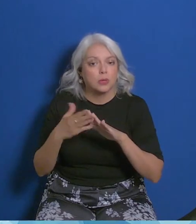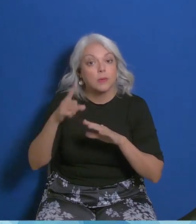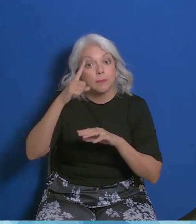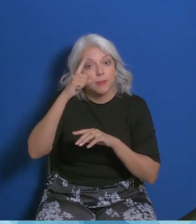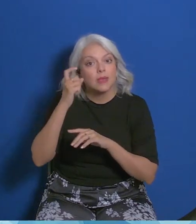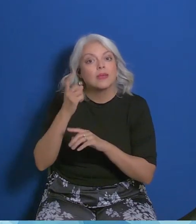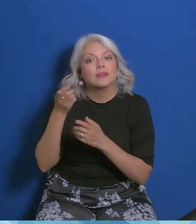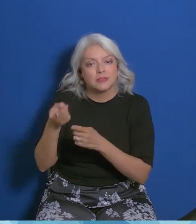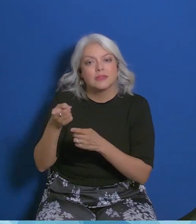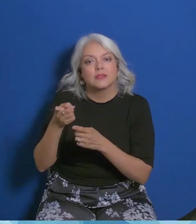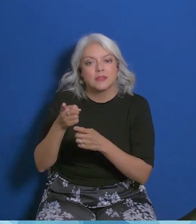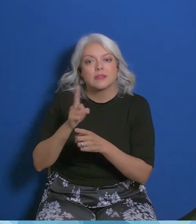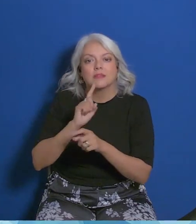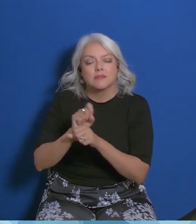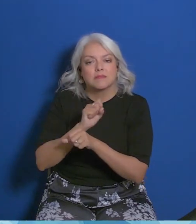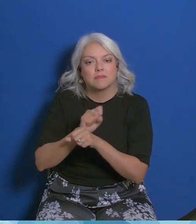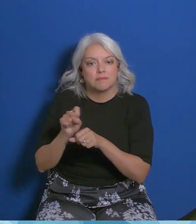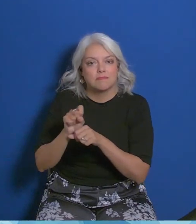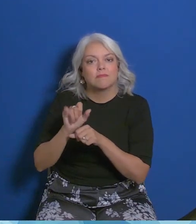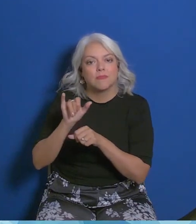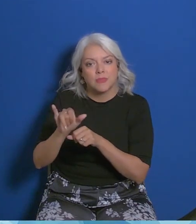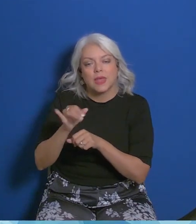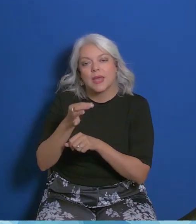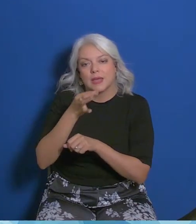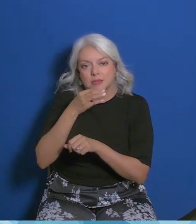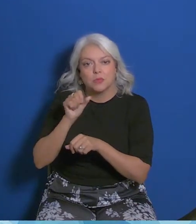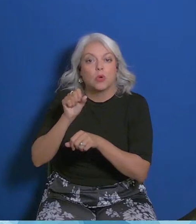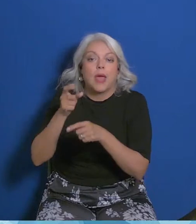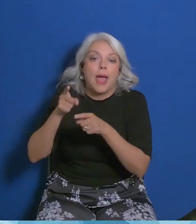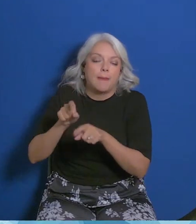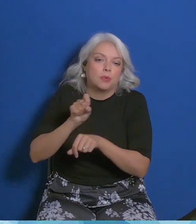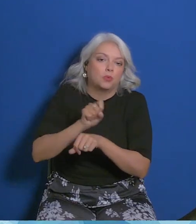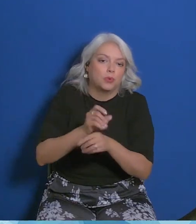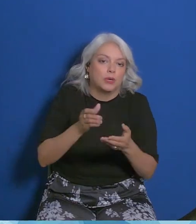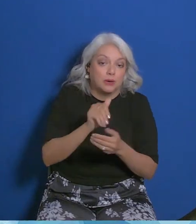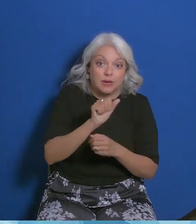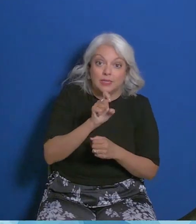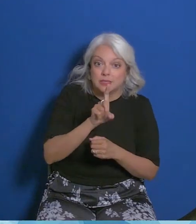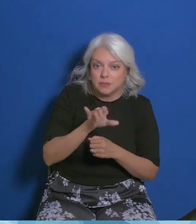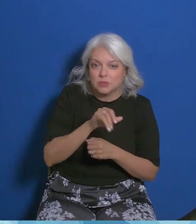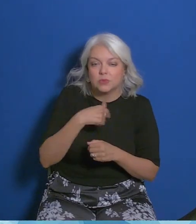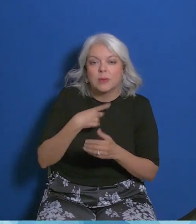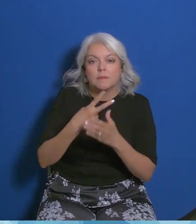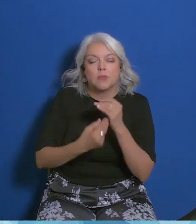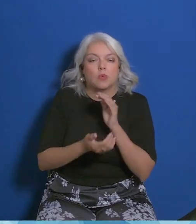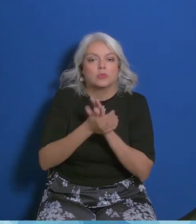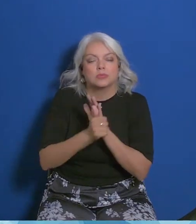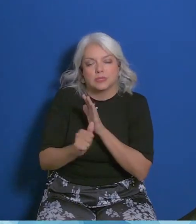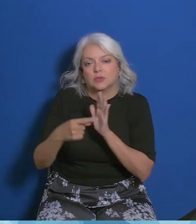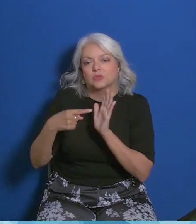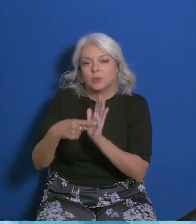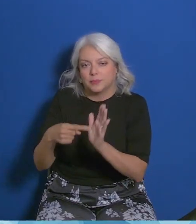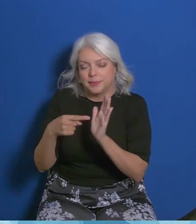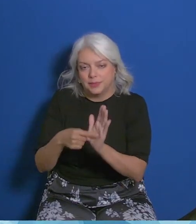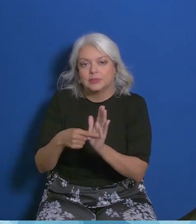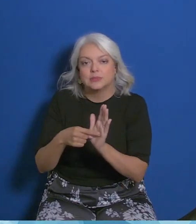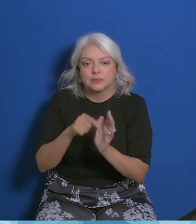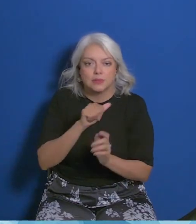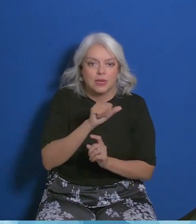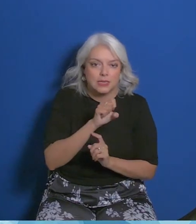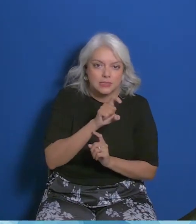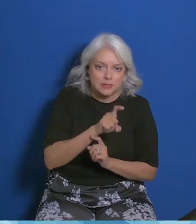they are subject matter experts who happen to work at ASDB. So we had both skills represented,